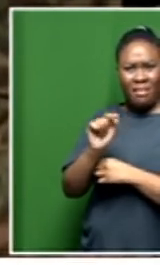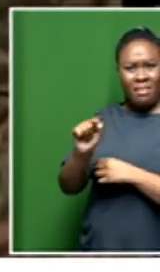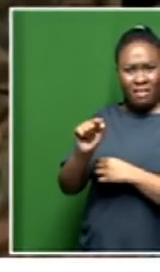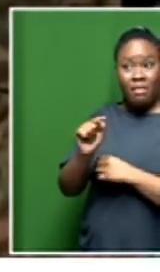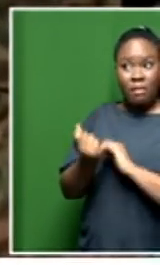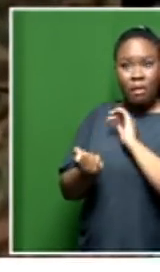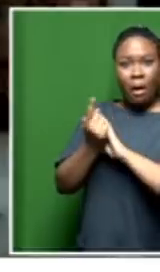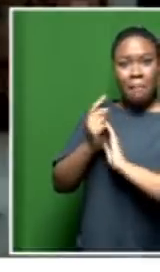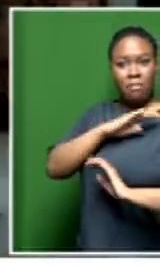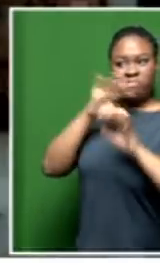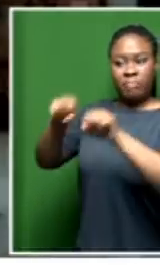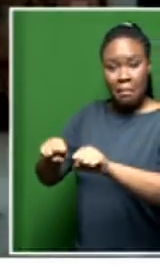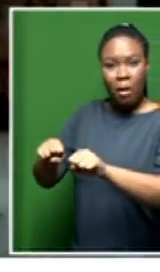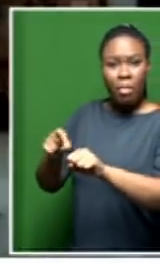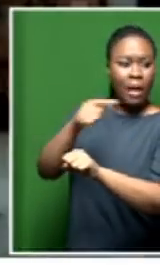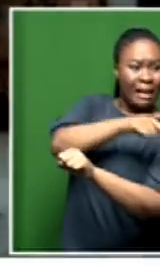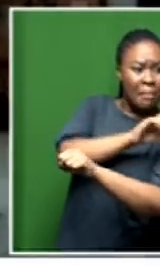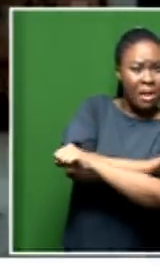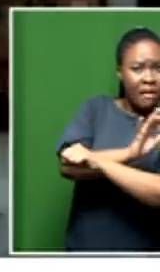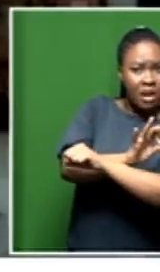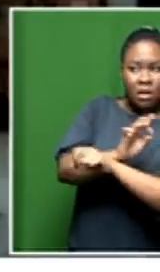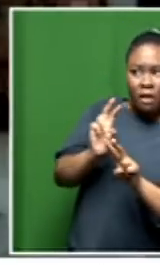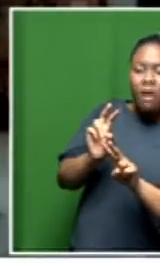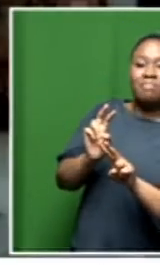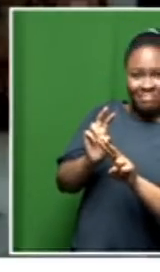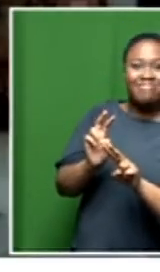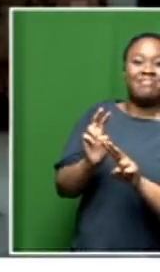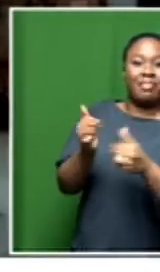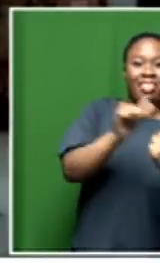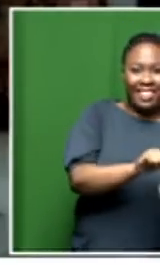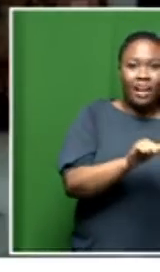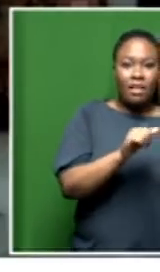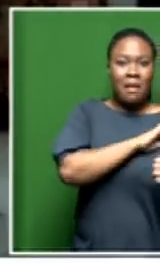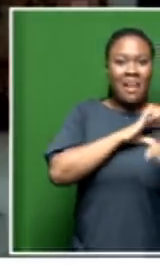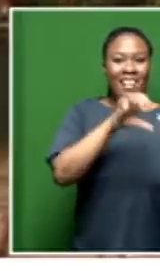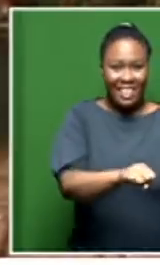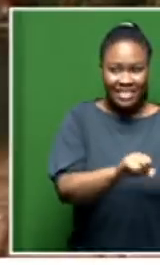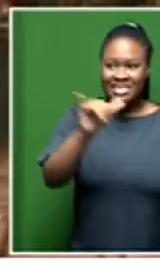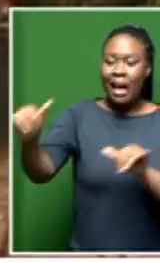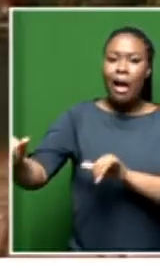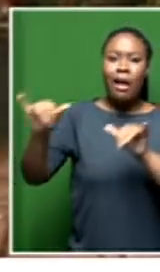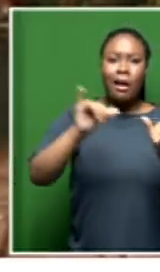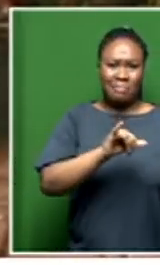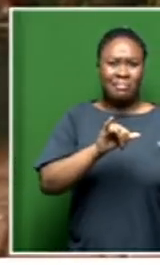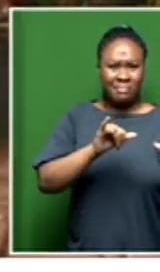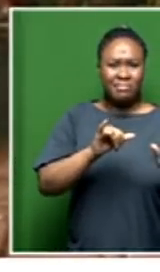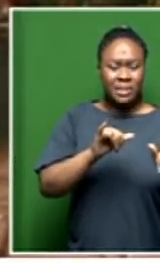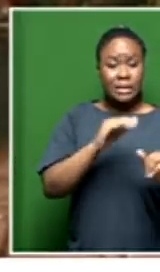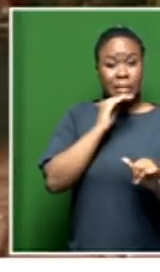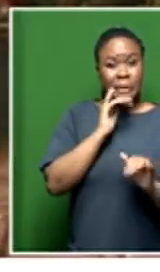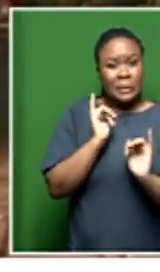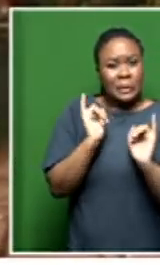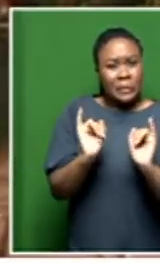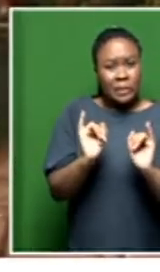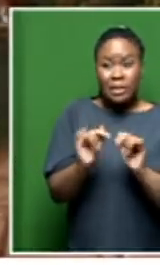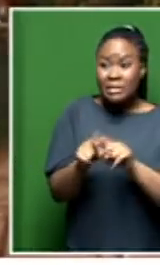going to happen in Burkina Faso, whether we like it or not. And lo and behold, here we are in Burkina Faso, the same thing has happened. And the reality is very